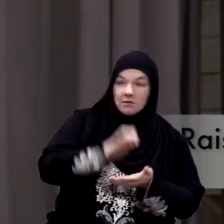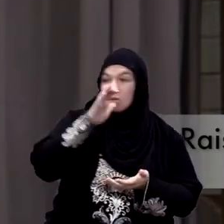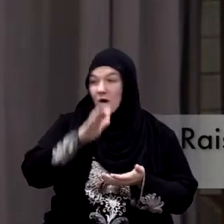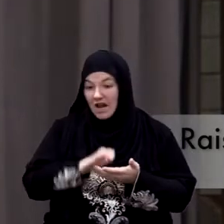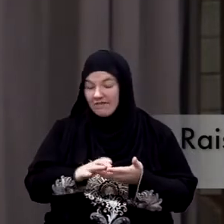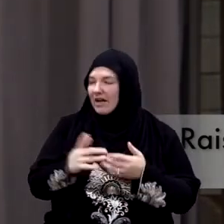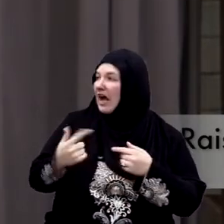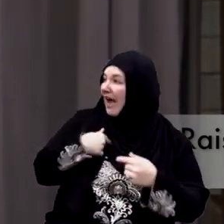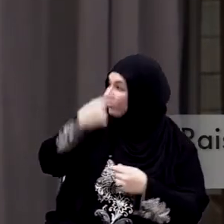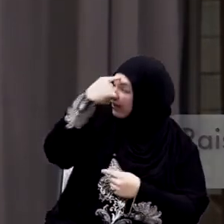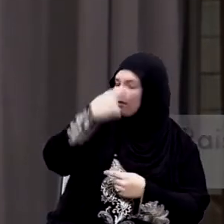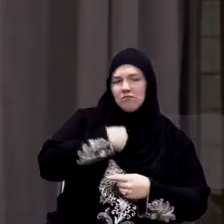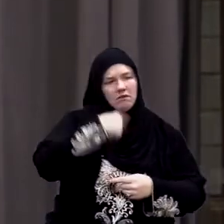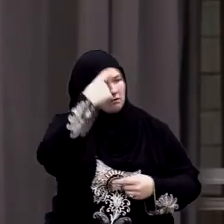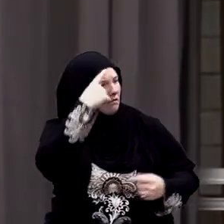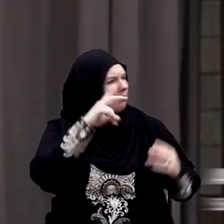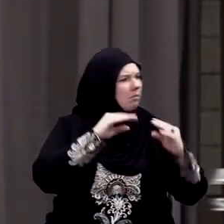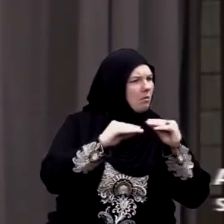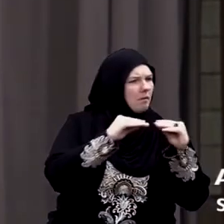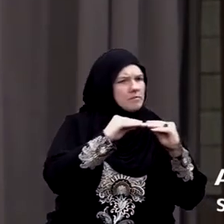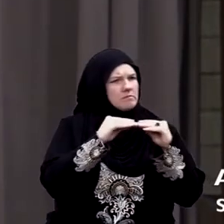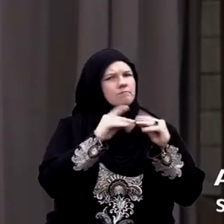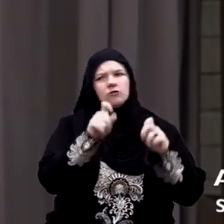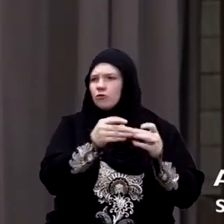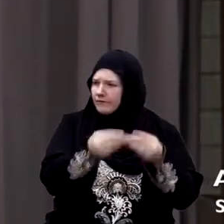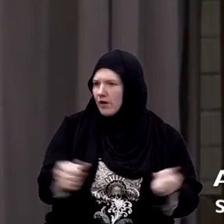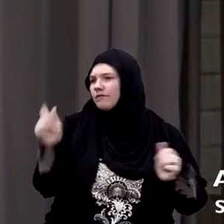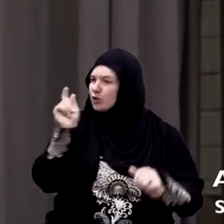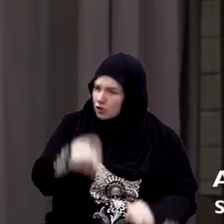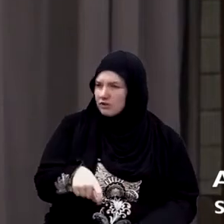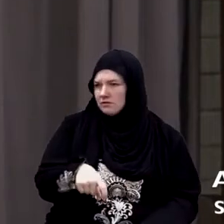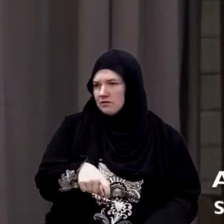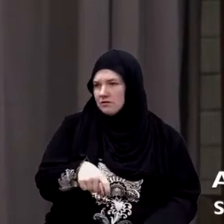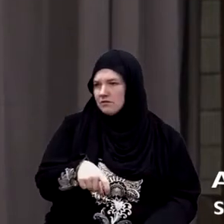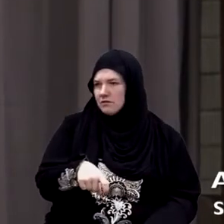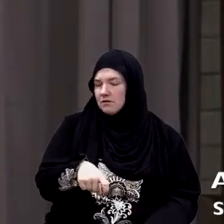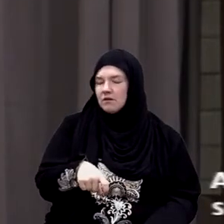us that the ultimate responsibility